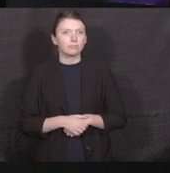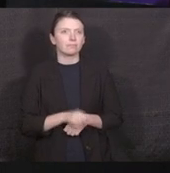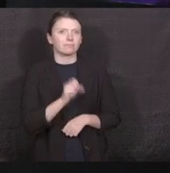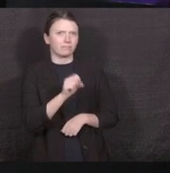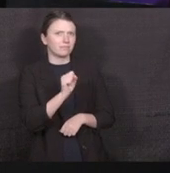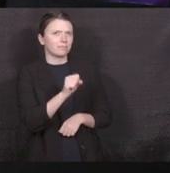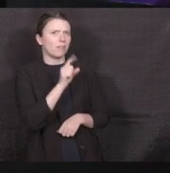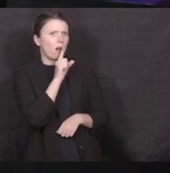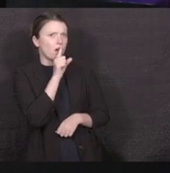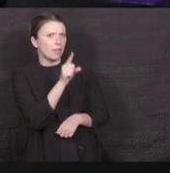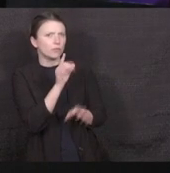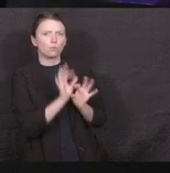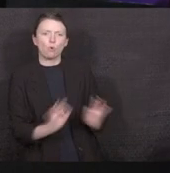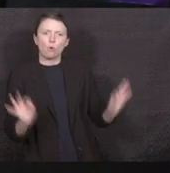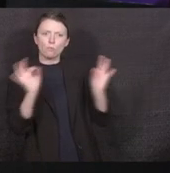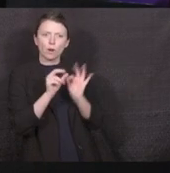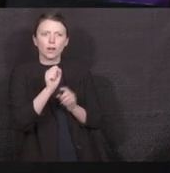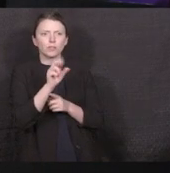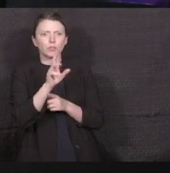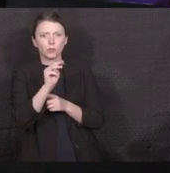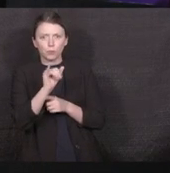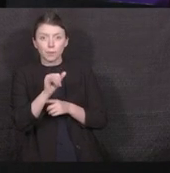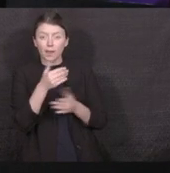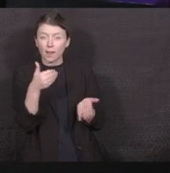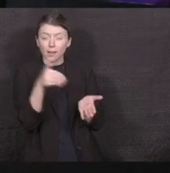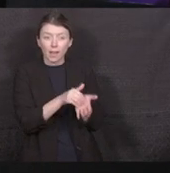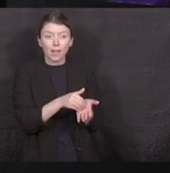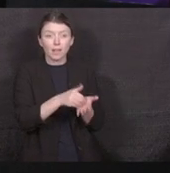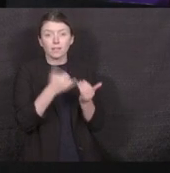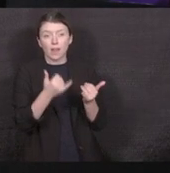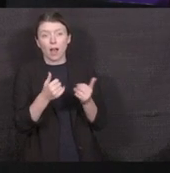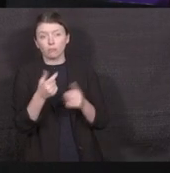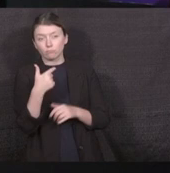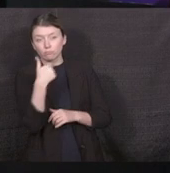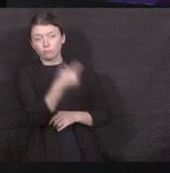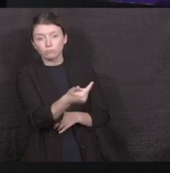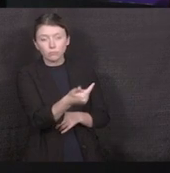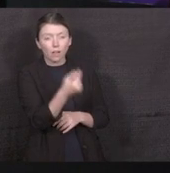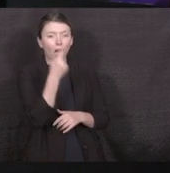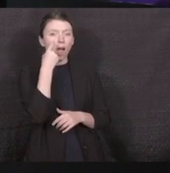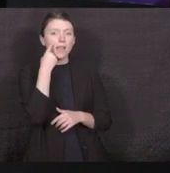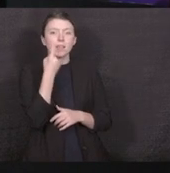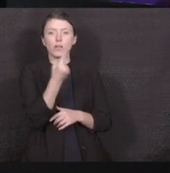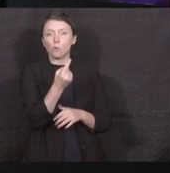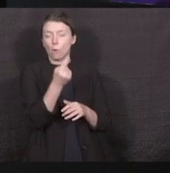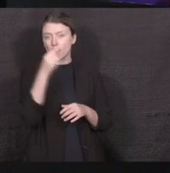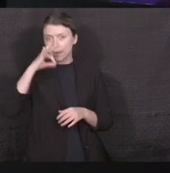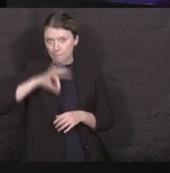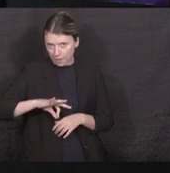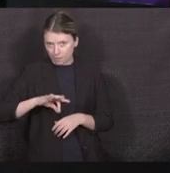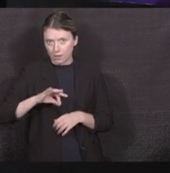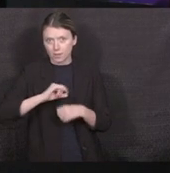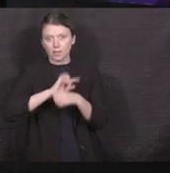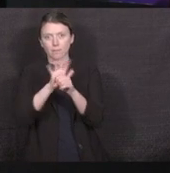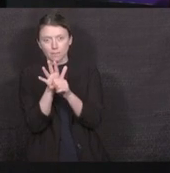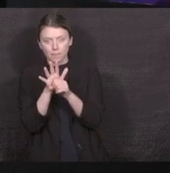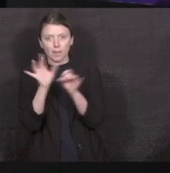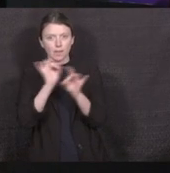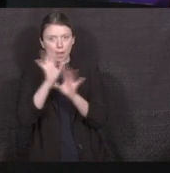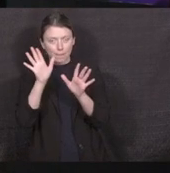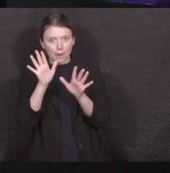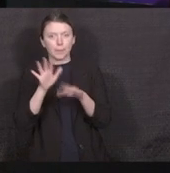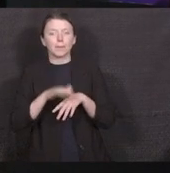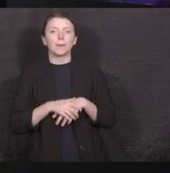is super important. I mean, Sumi, again, you know, over to you. I think one of the benefits of the pandemic was